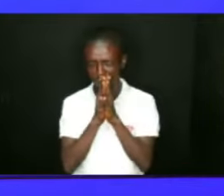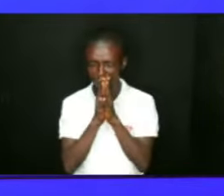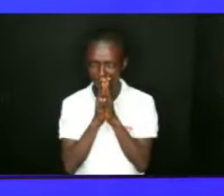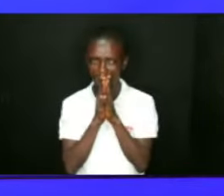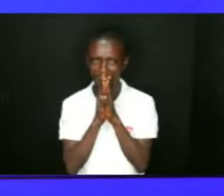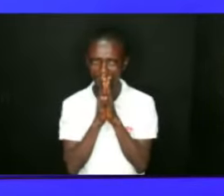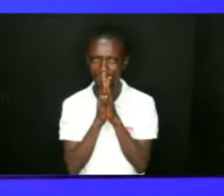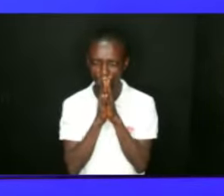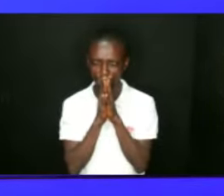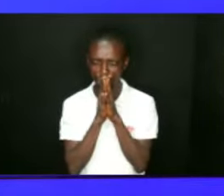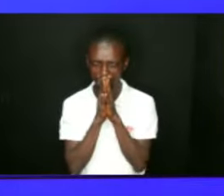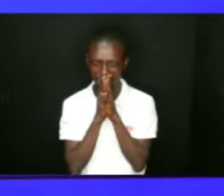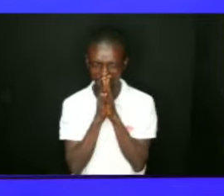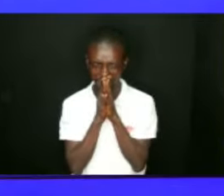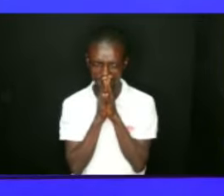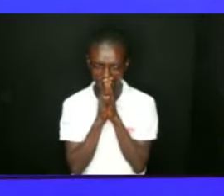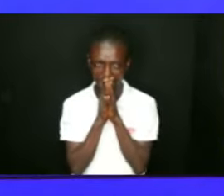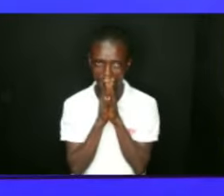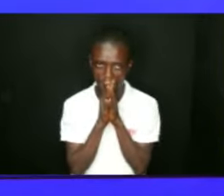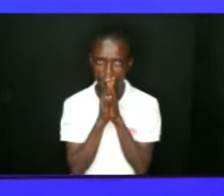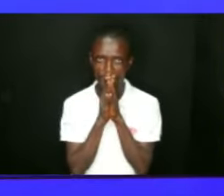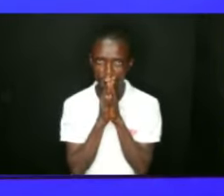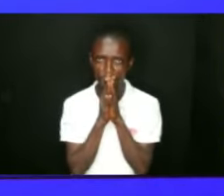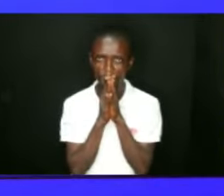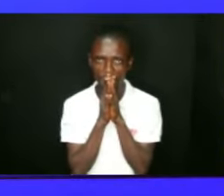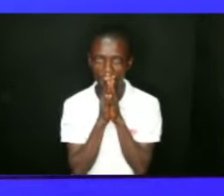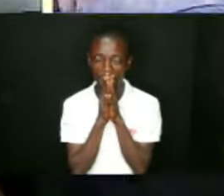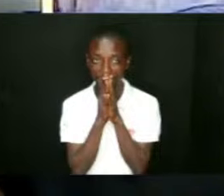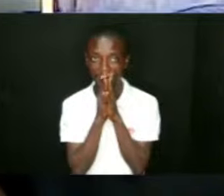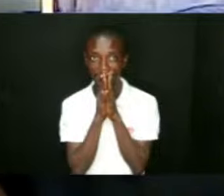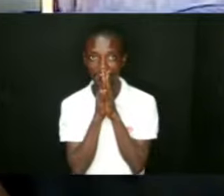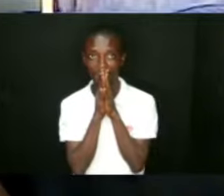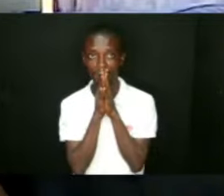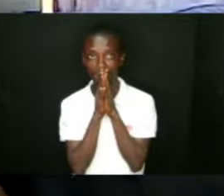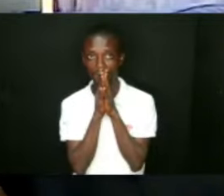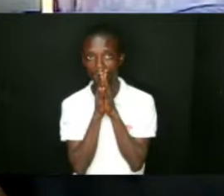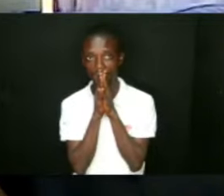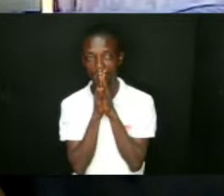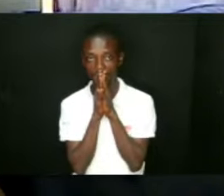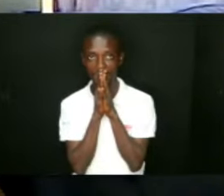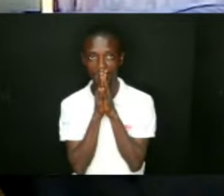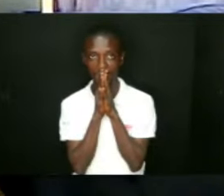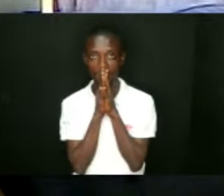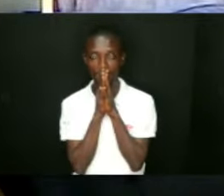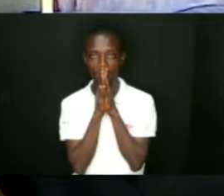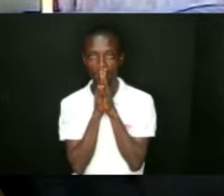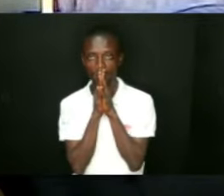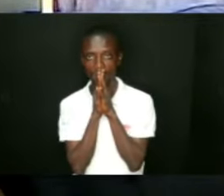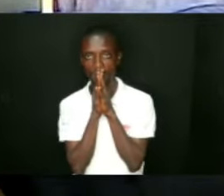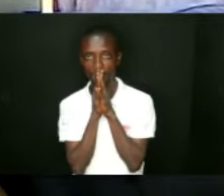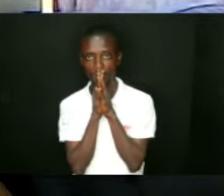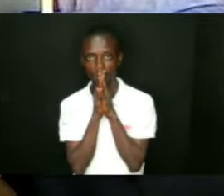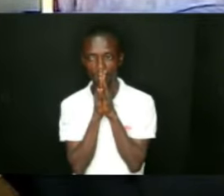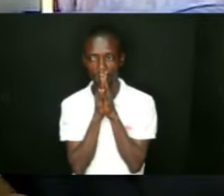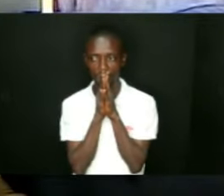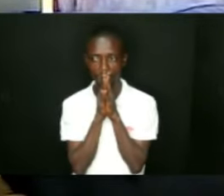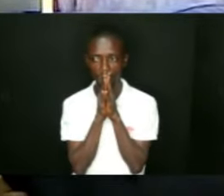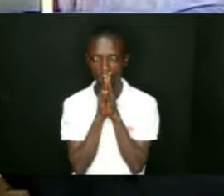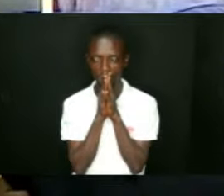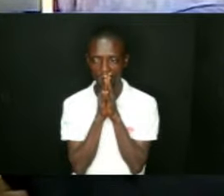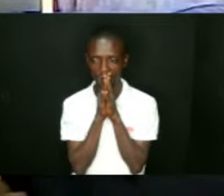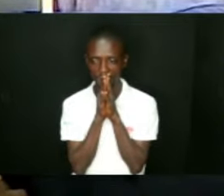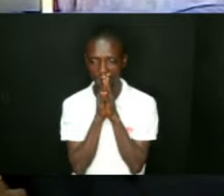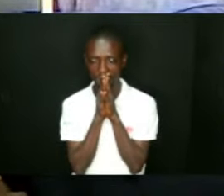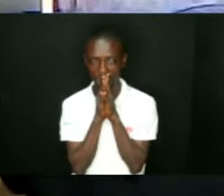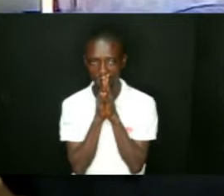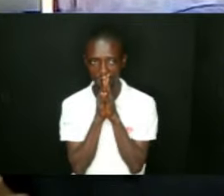There is nothing we can do without you. We are helpless without you. Tonight, come take absolute control. Take